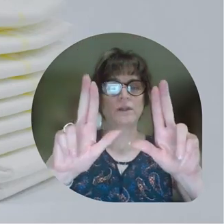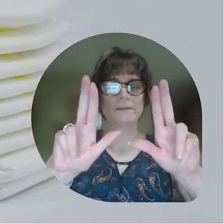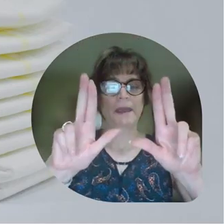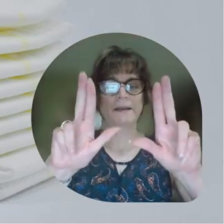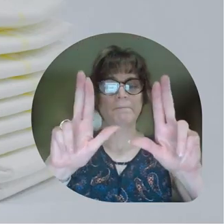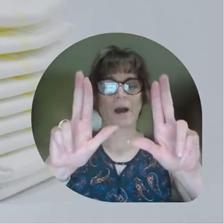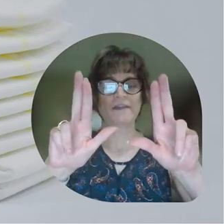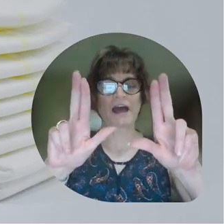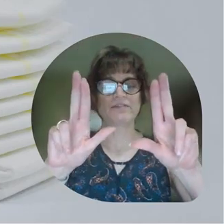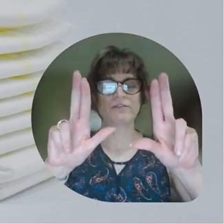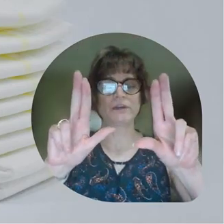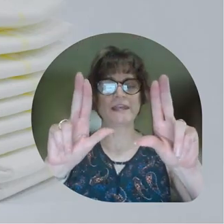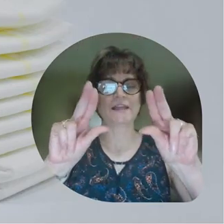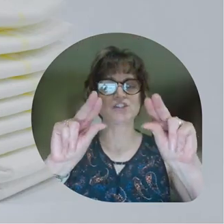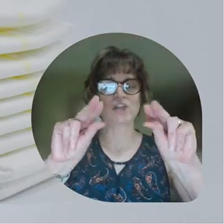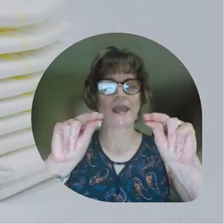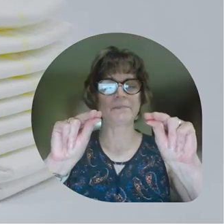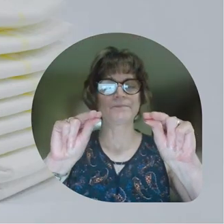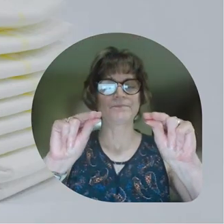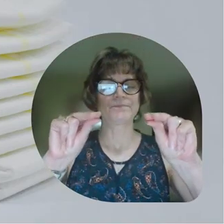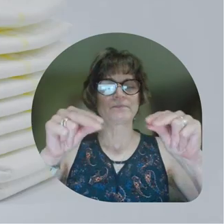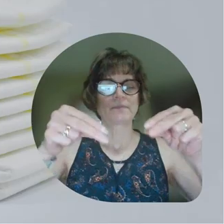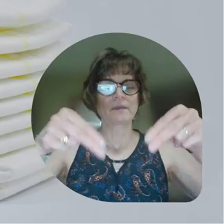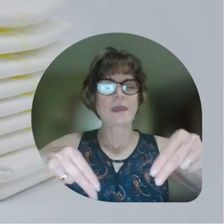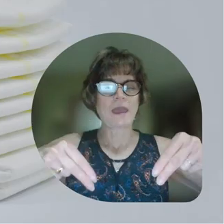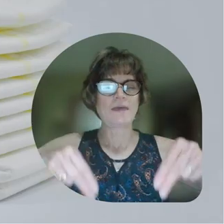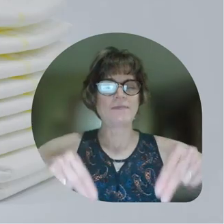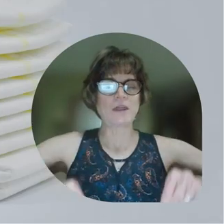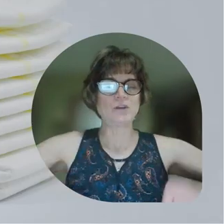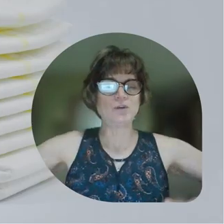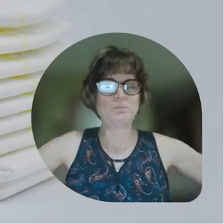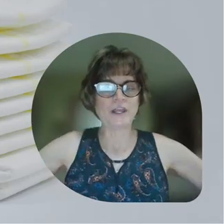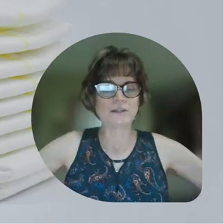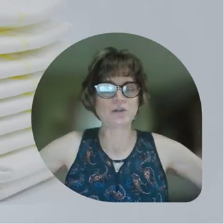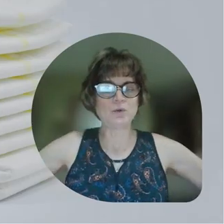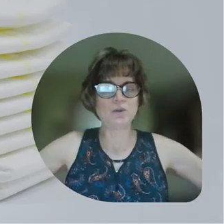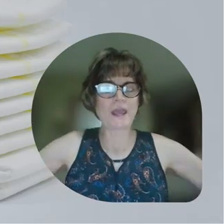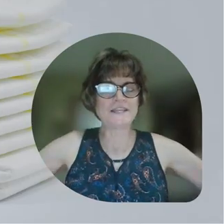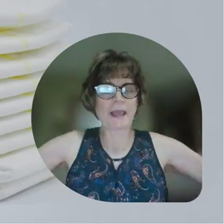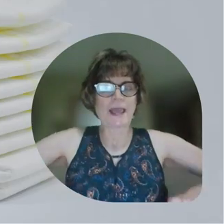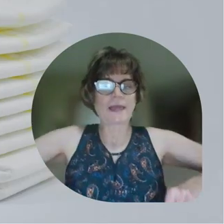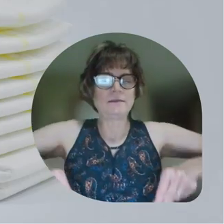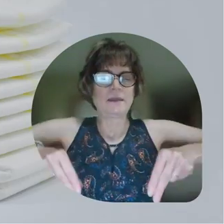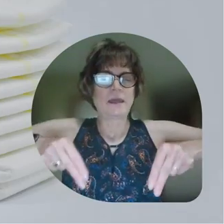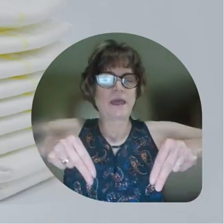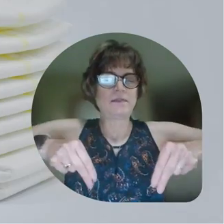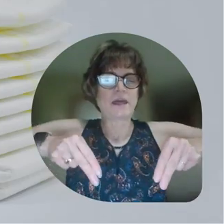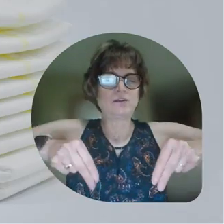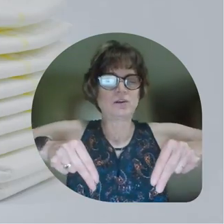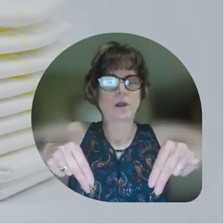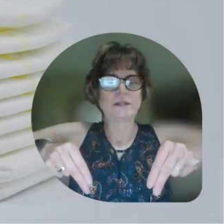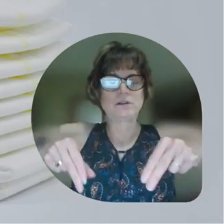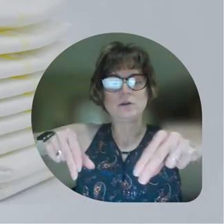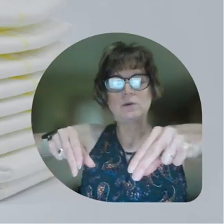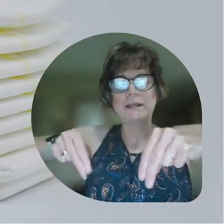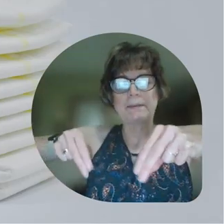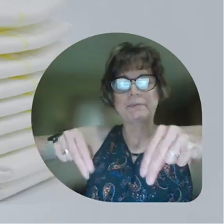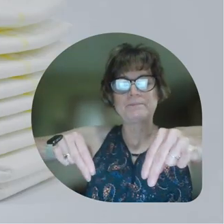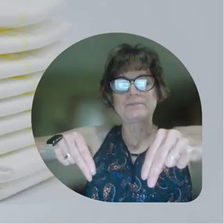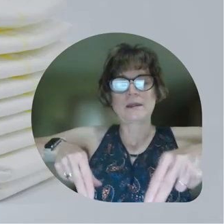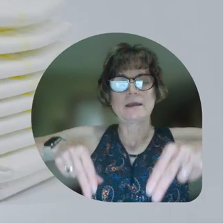You're going to make a modified 3-hand shape, and then you bring it to your waistband, and then you're going